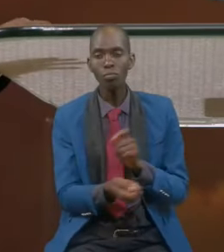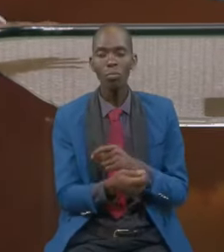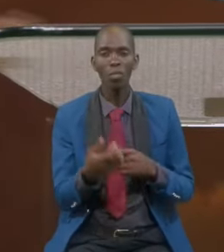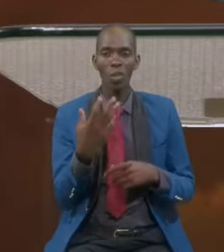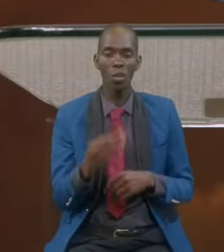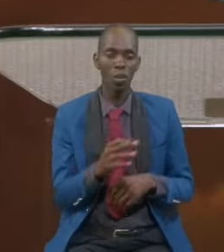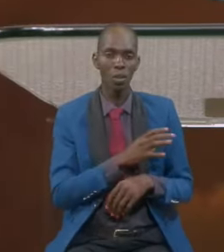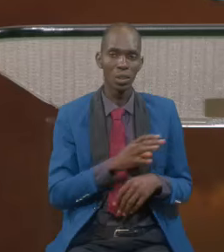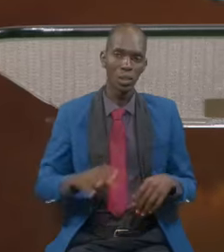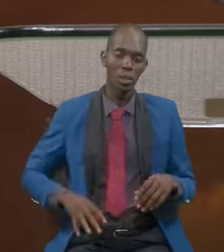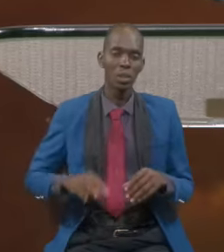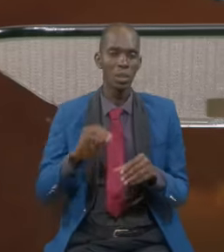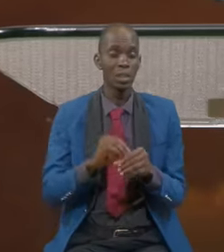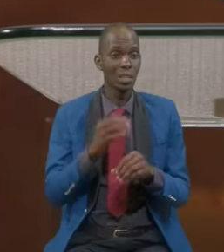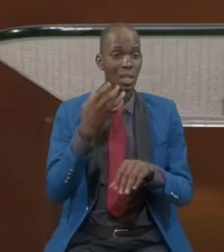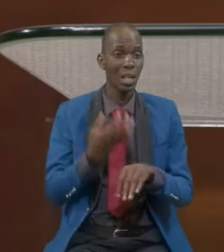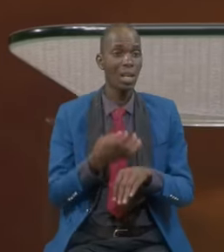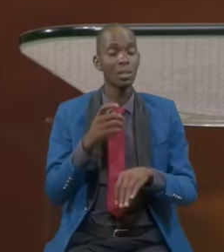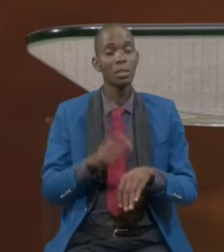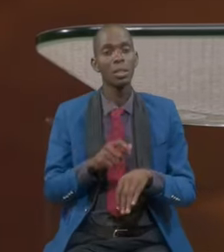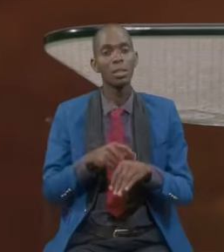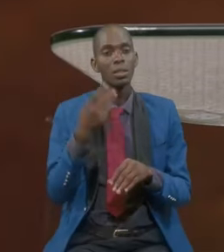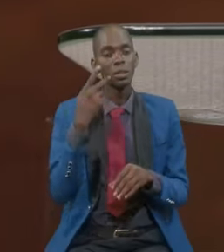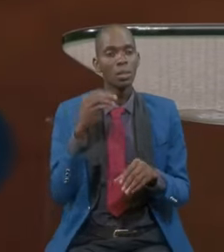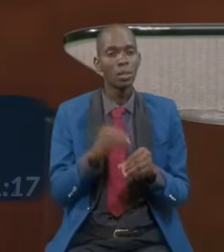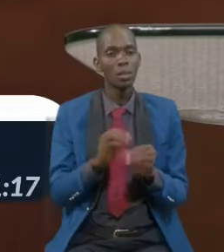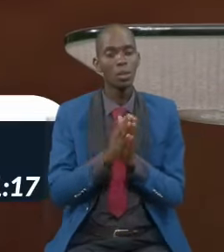even in tough times. In John chapter